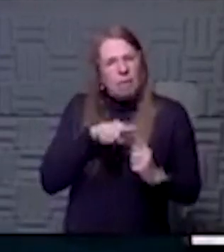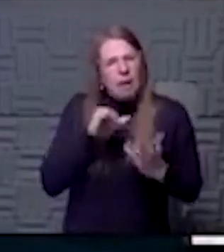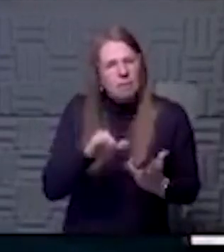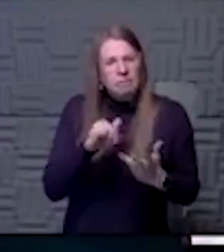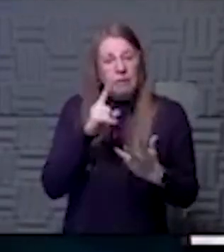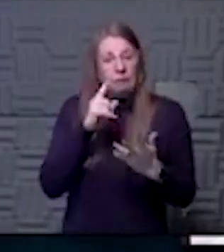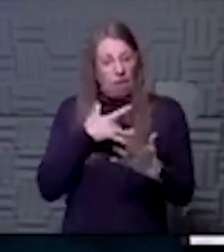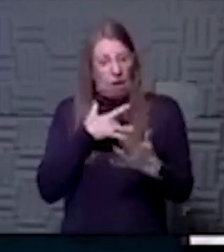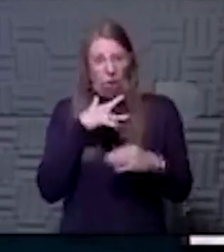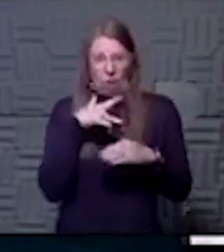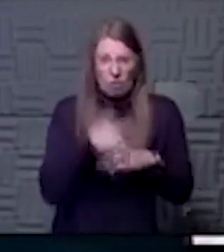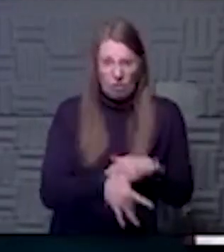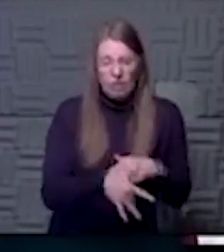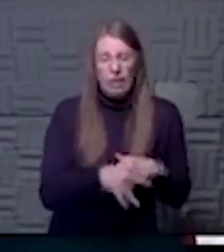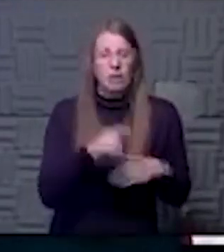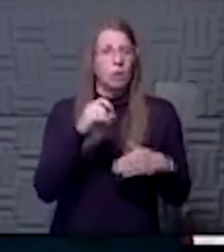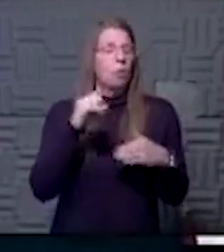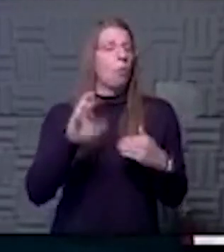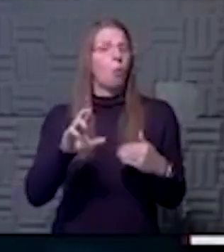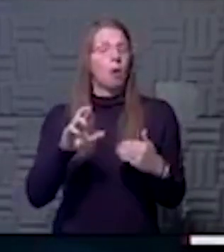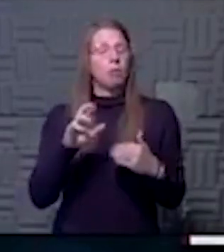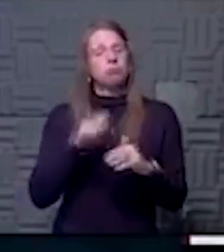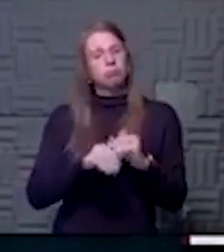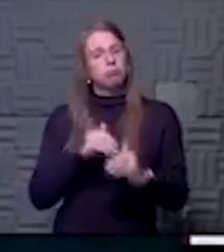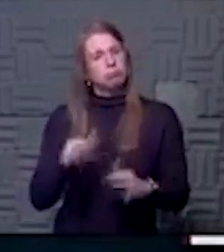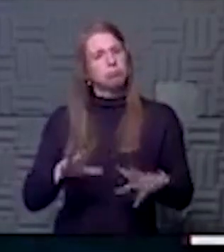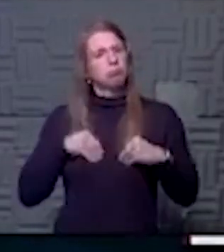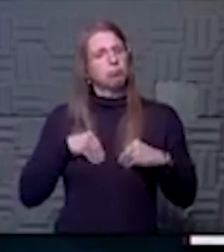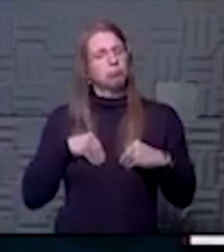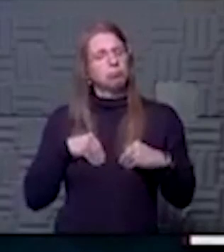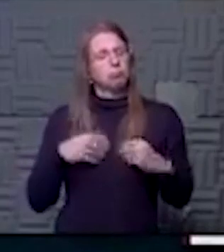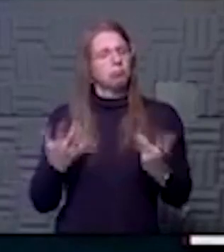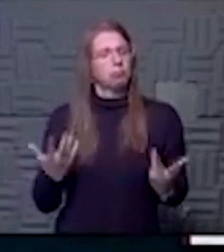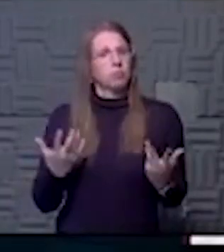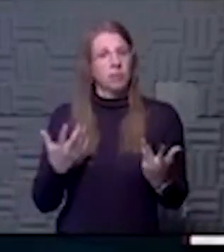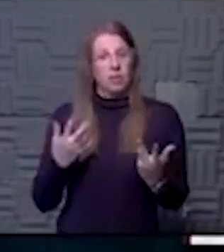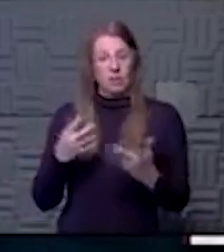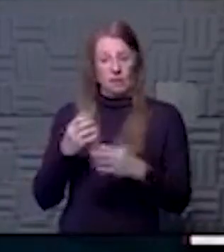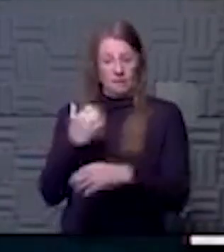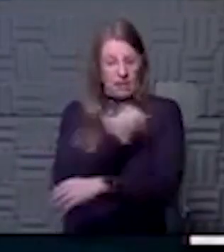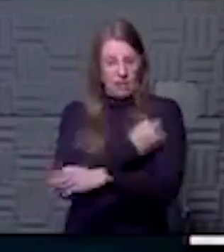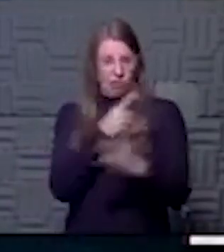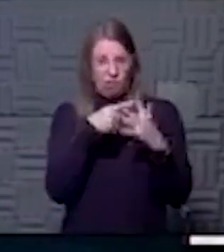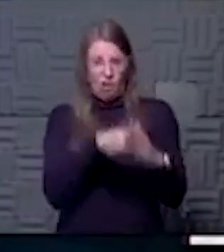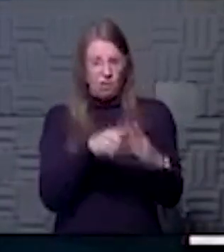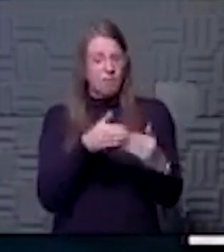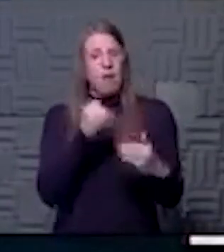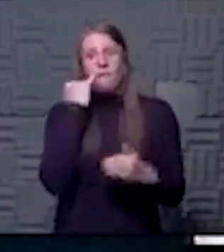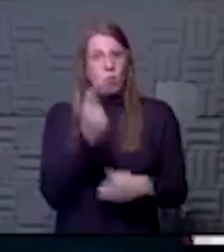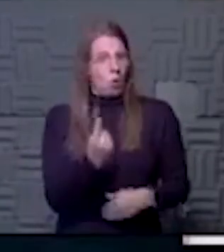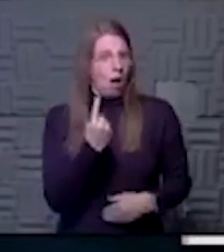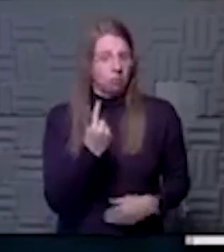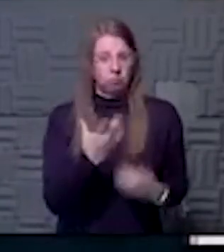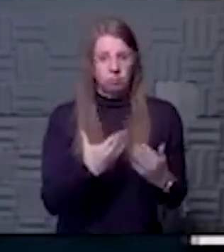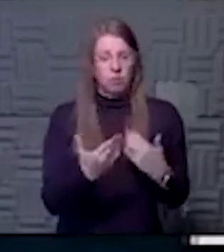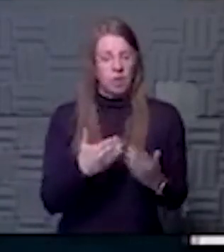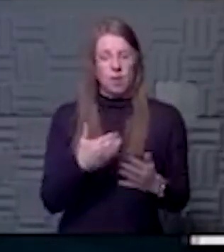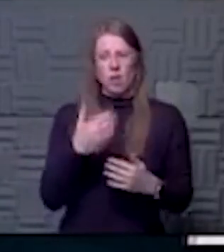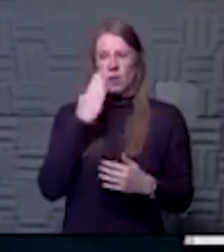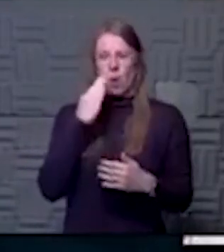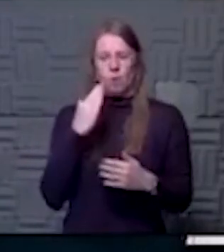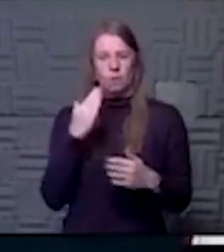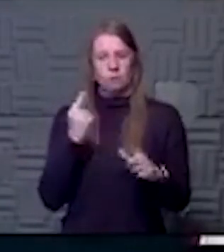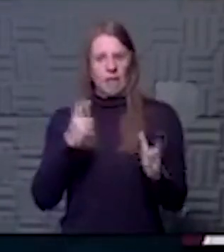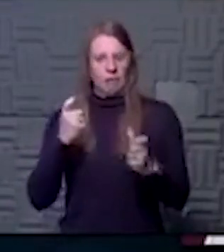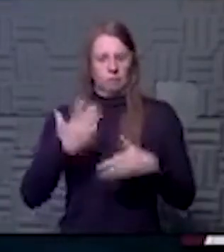too early, and are you comfortable with that, or will we get a vaccine started even if there's only one? Because there was that whole warp speed thing